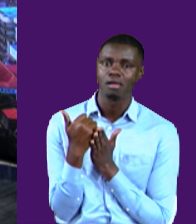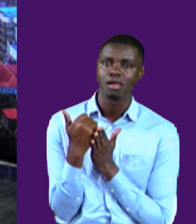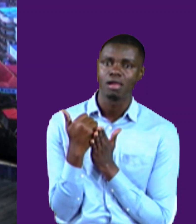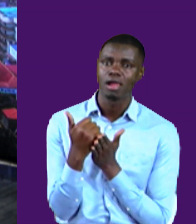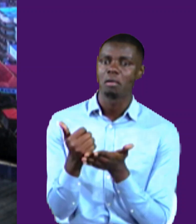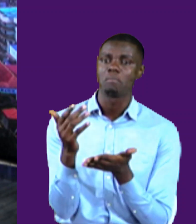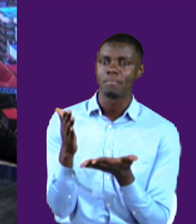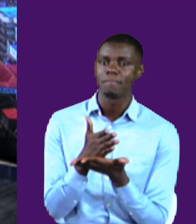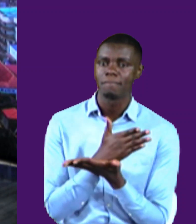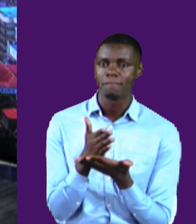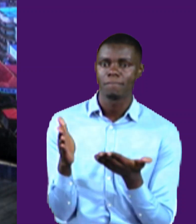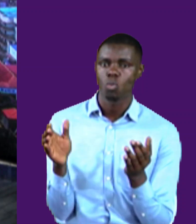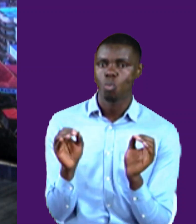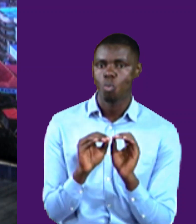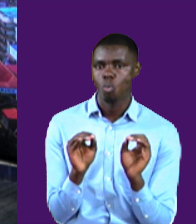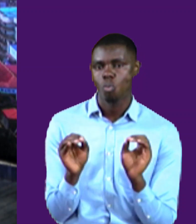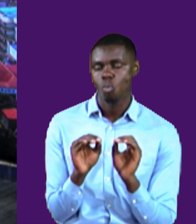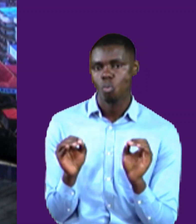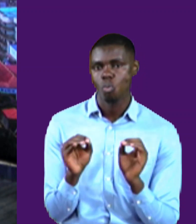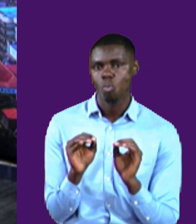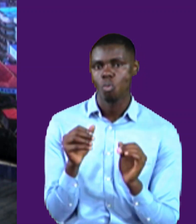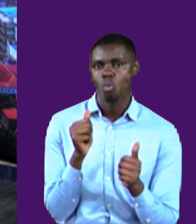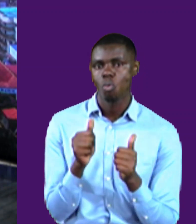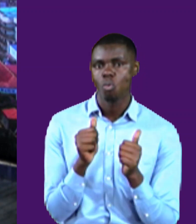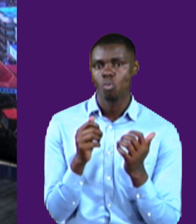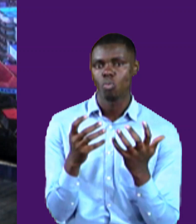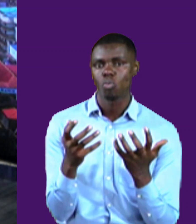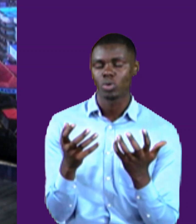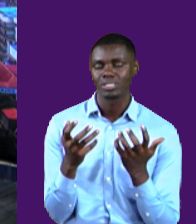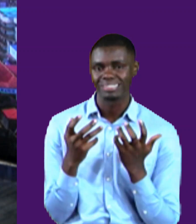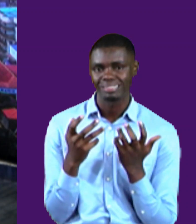the sector which needs